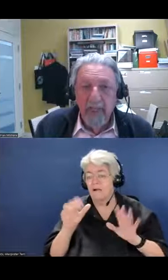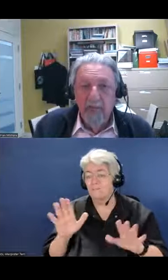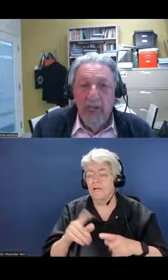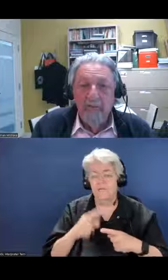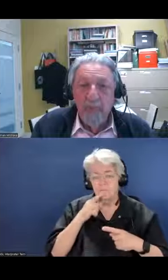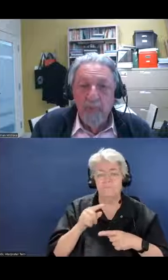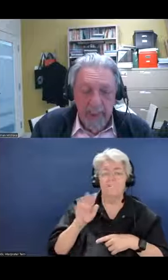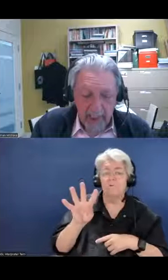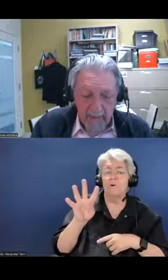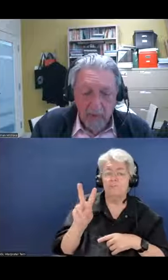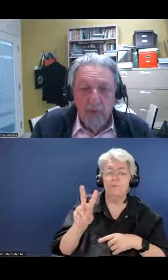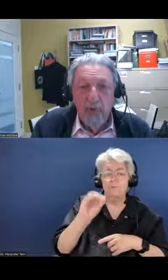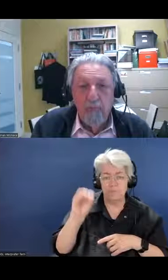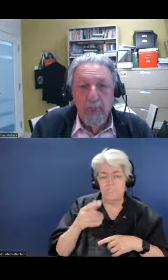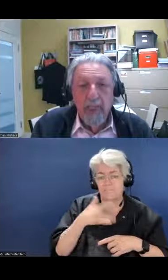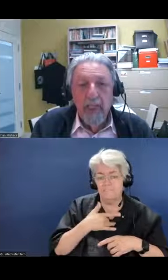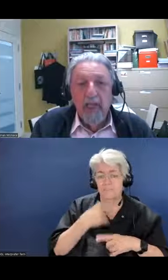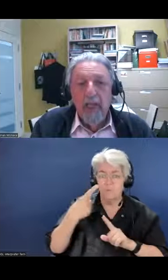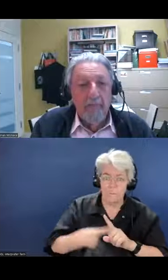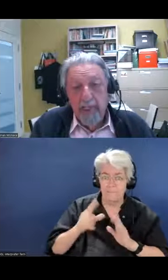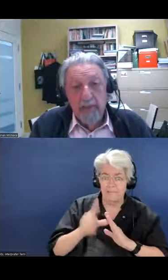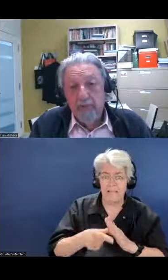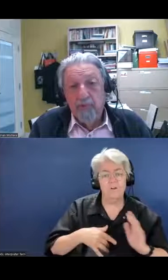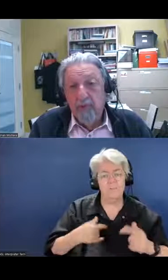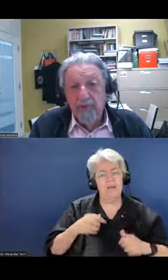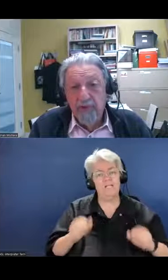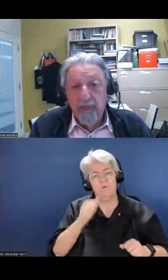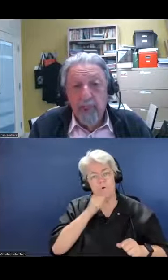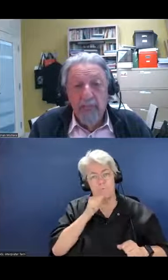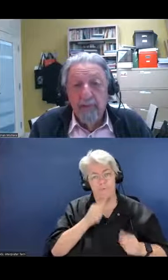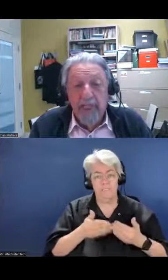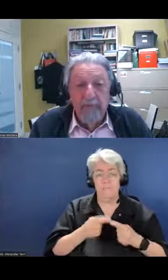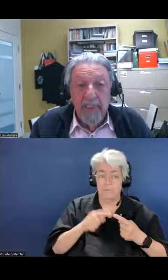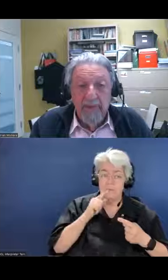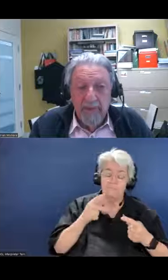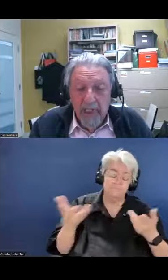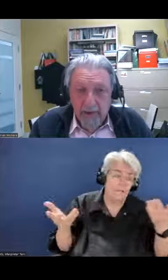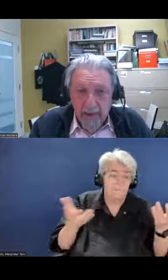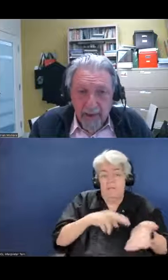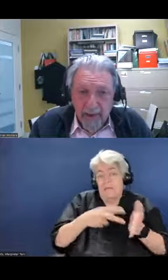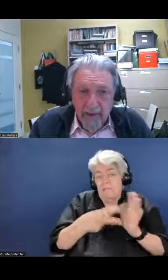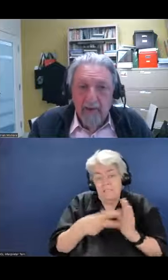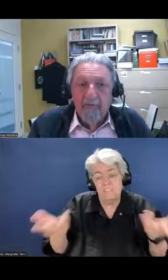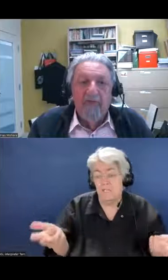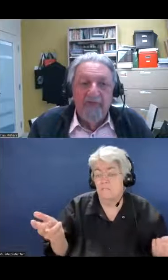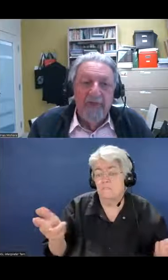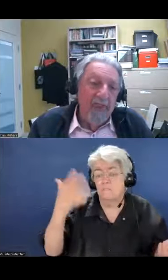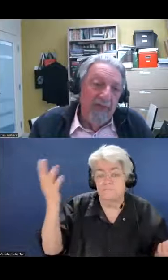were better able to cope, but 36, but that means that